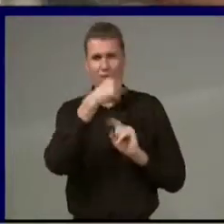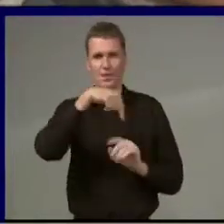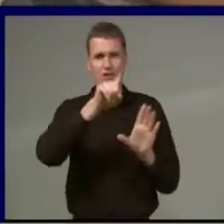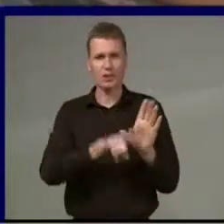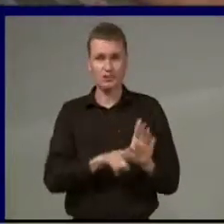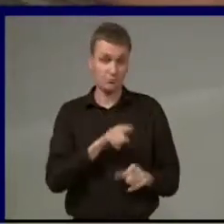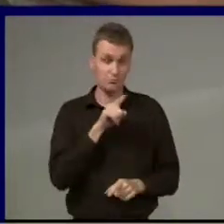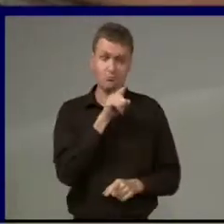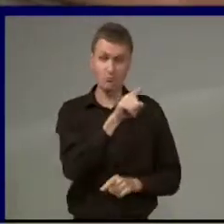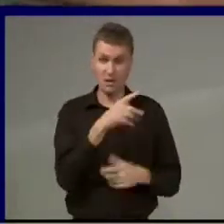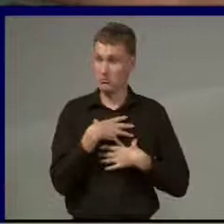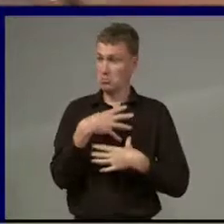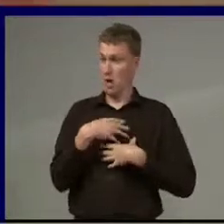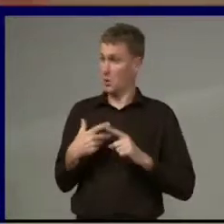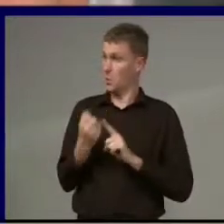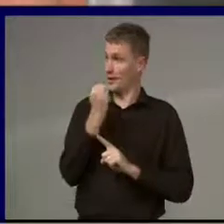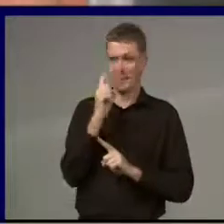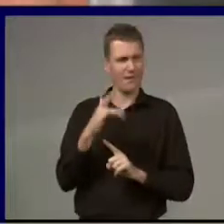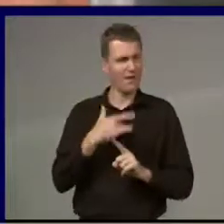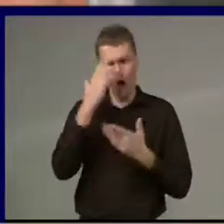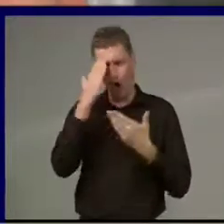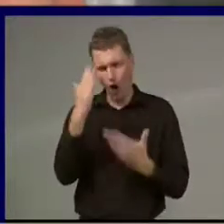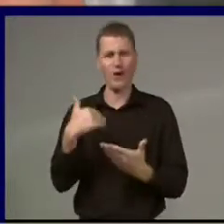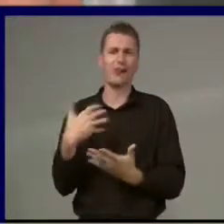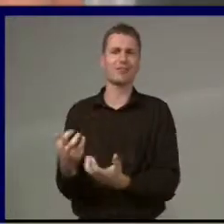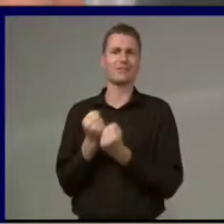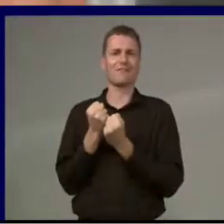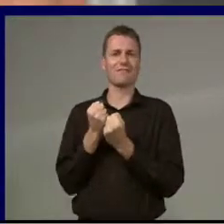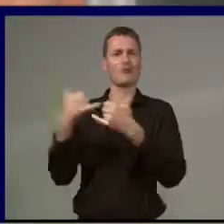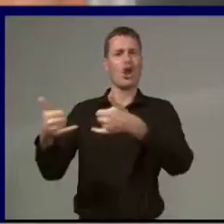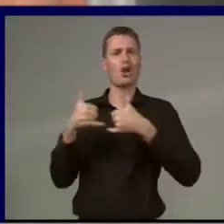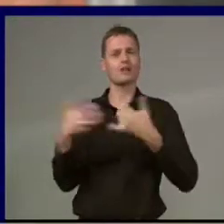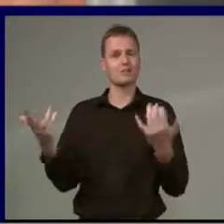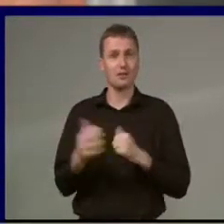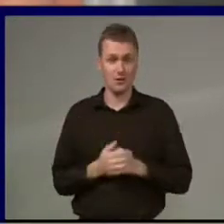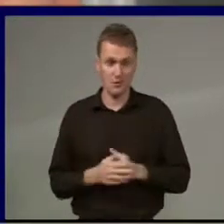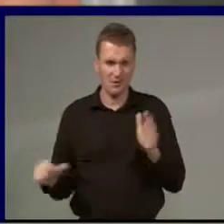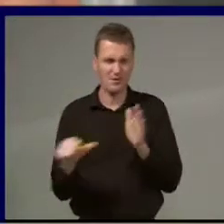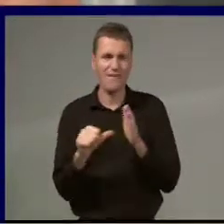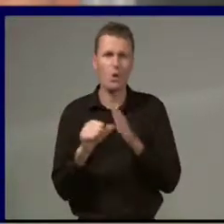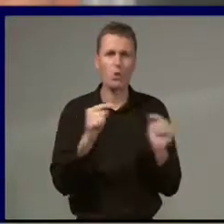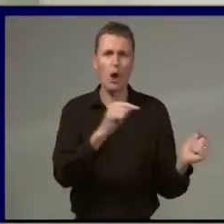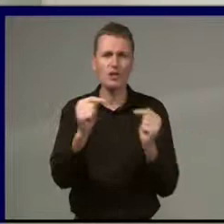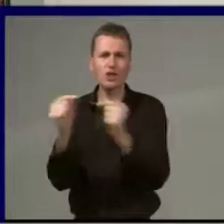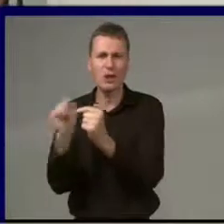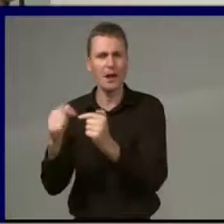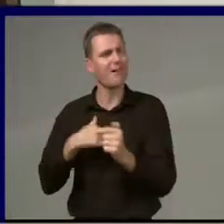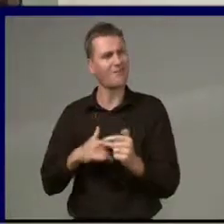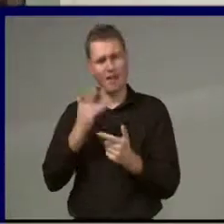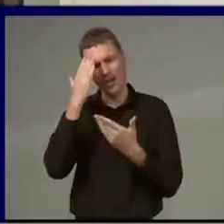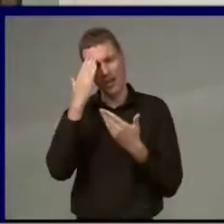but honoured to have the title. There was some tough competition out there, and really honoured.